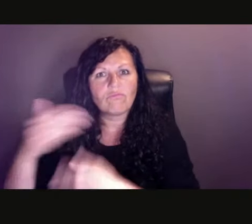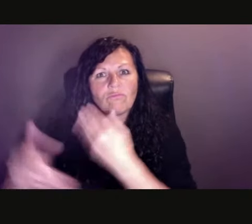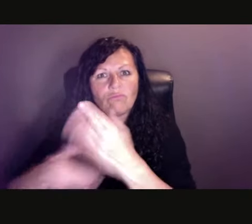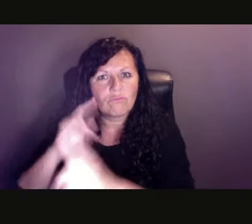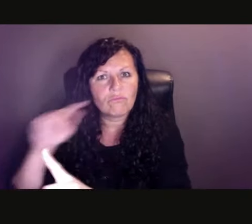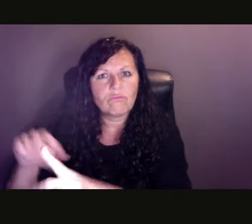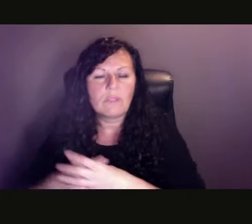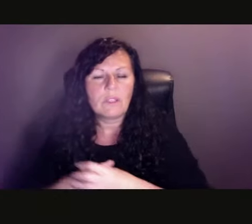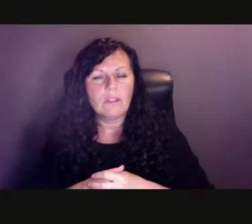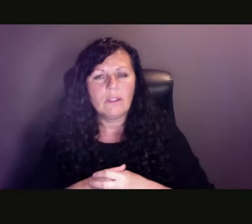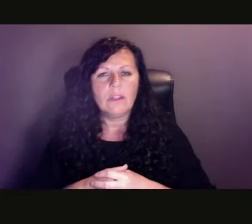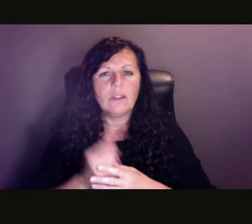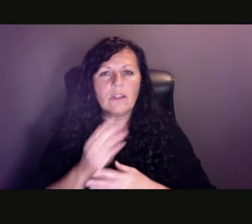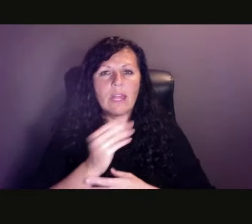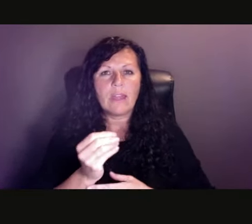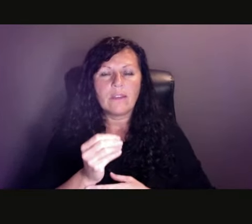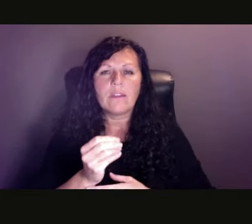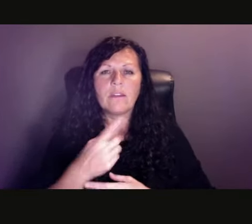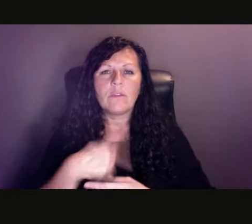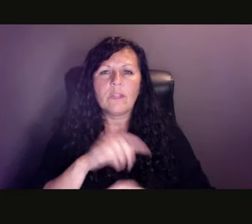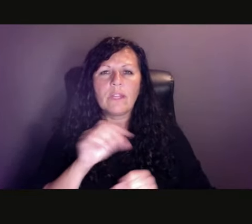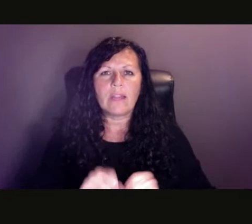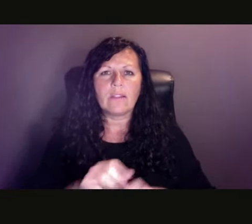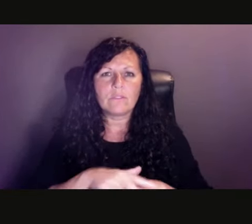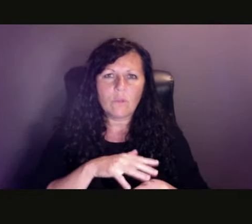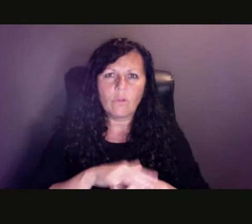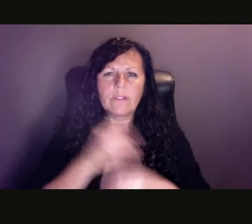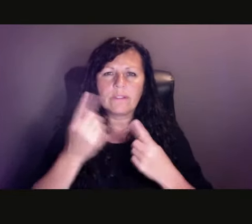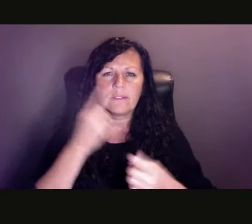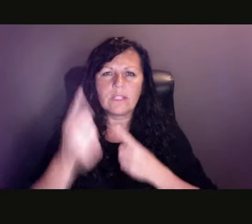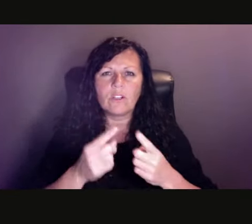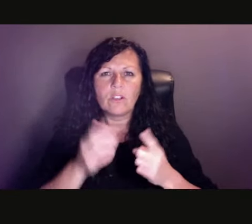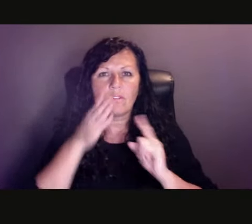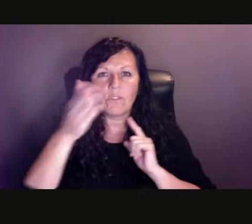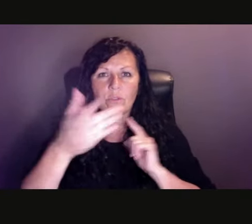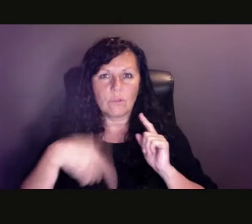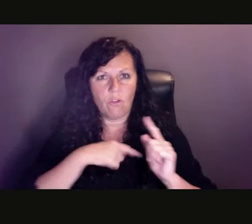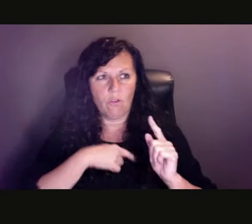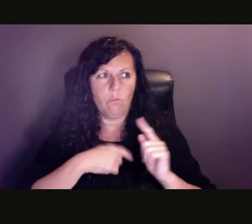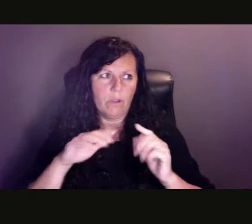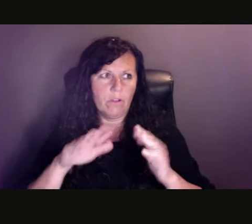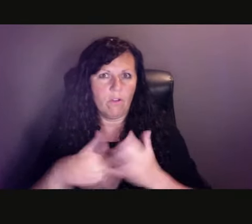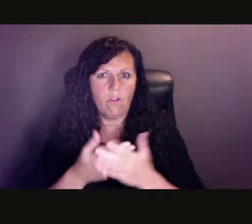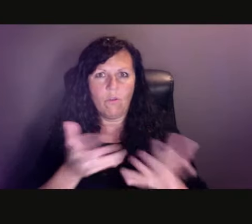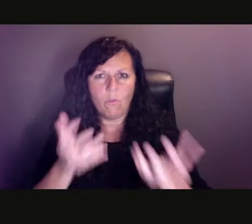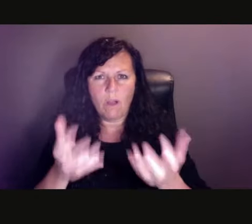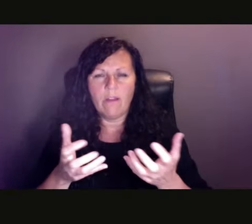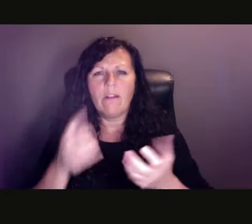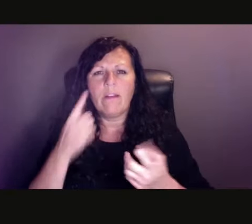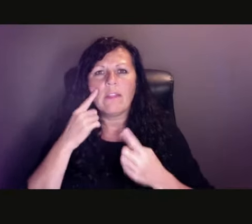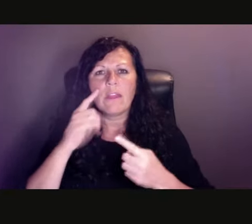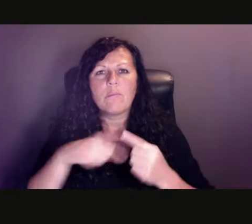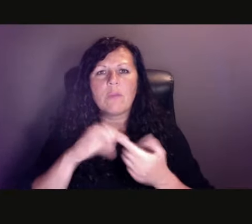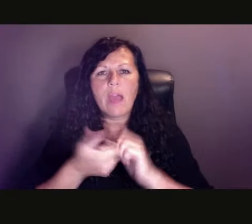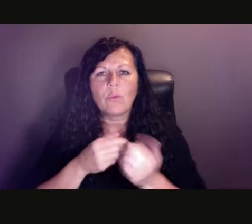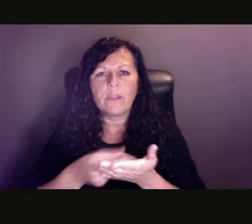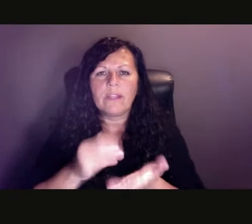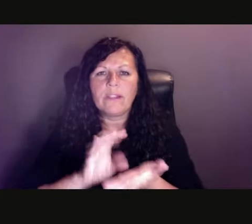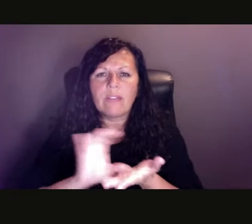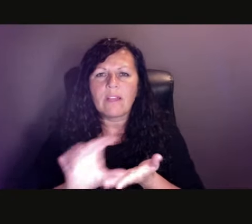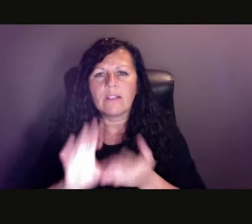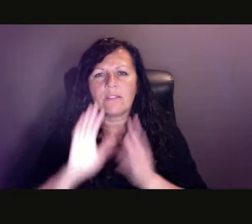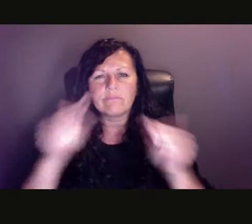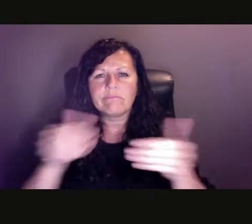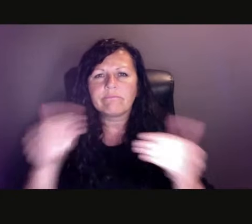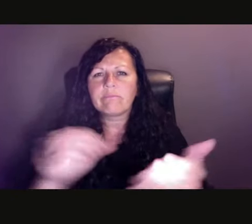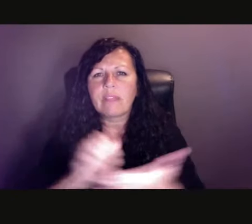and that we can slowly start making those investments towards a future that I think we all want. You know, I know that within that we're talking about increasing our